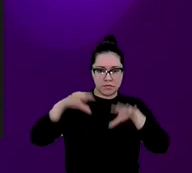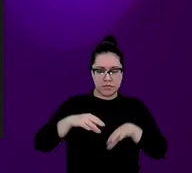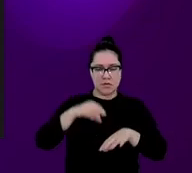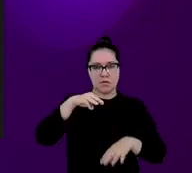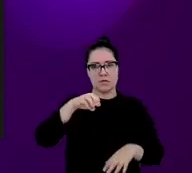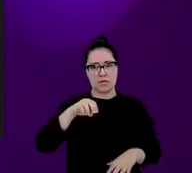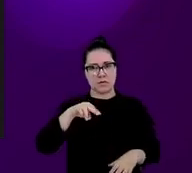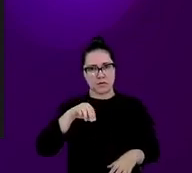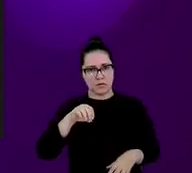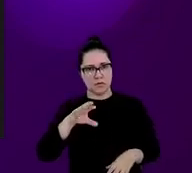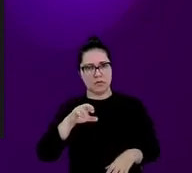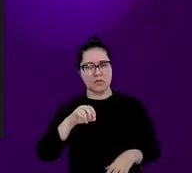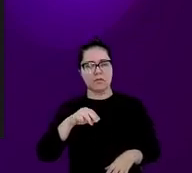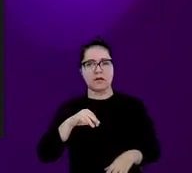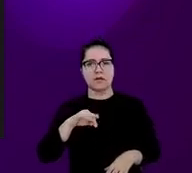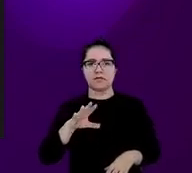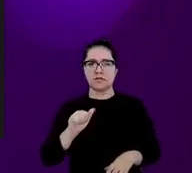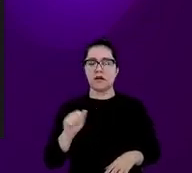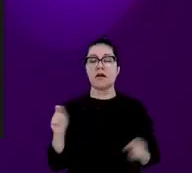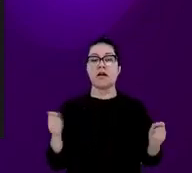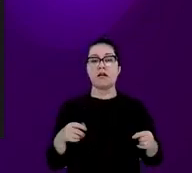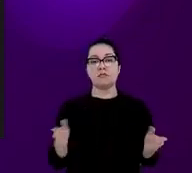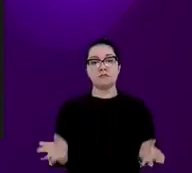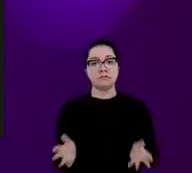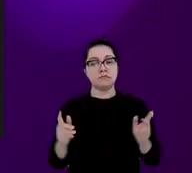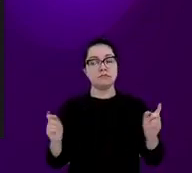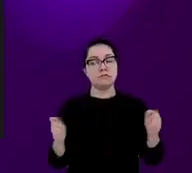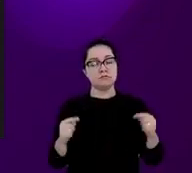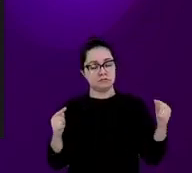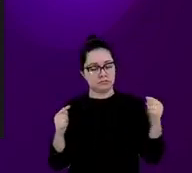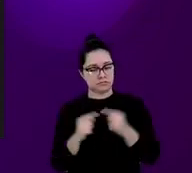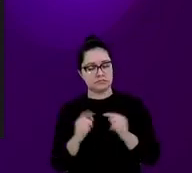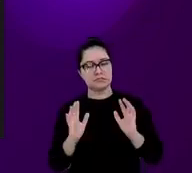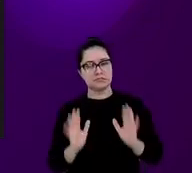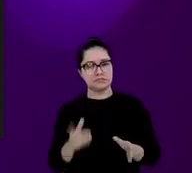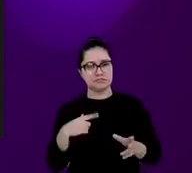we are seeing that have amazing results. I